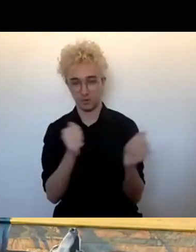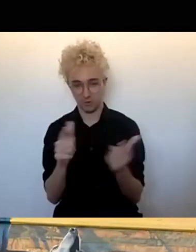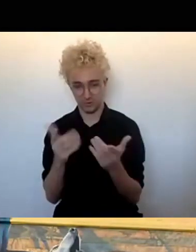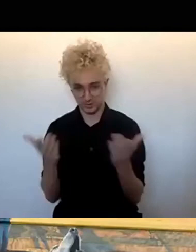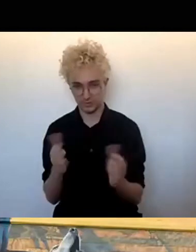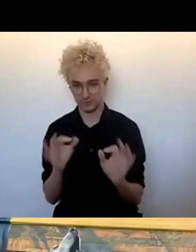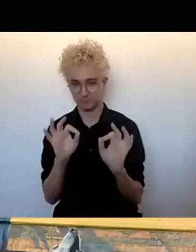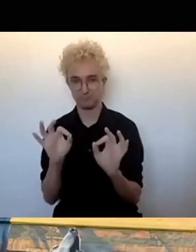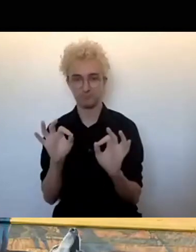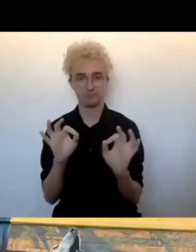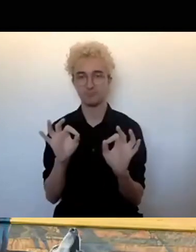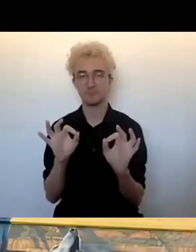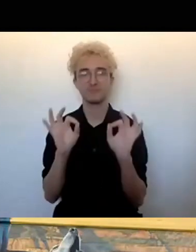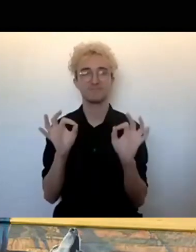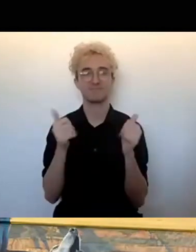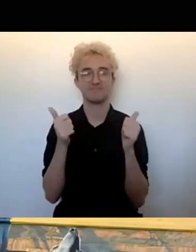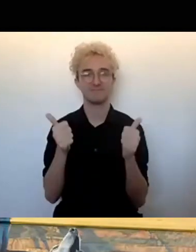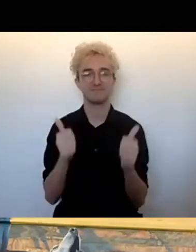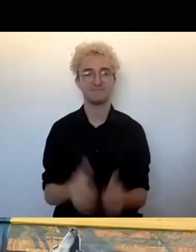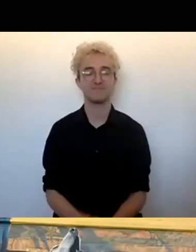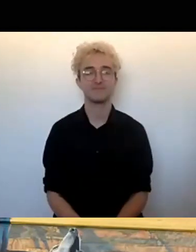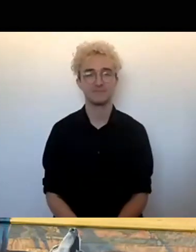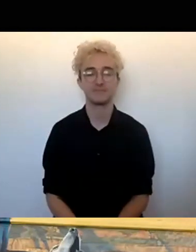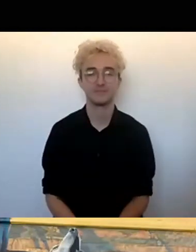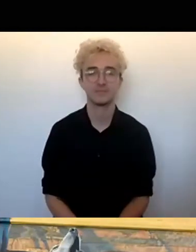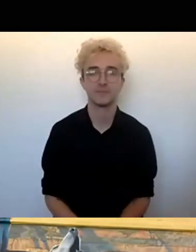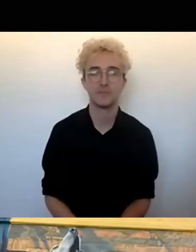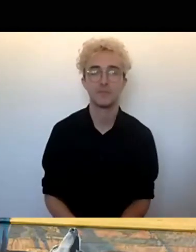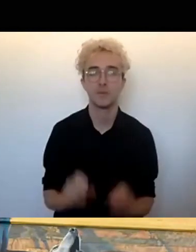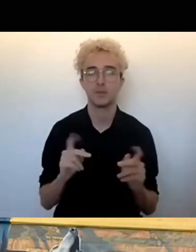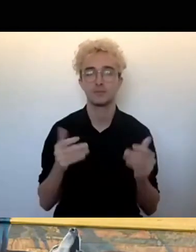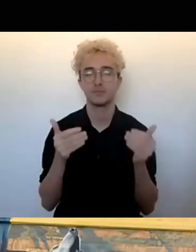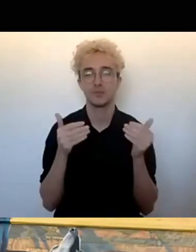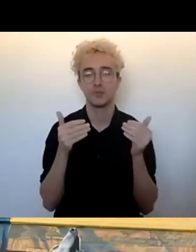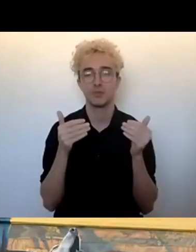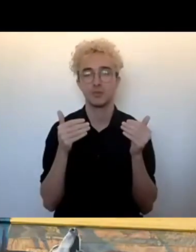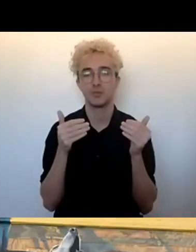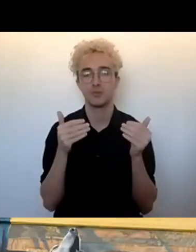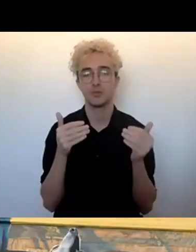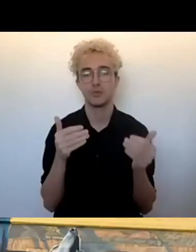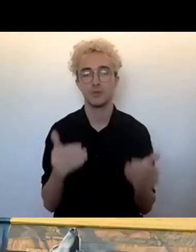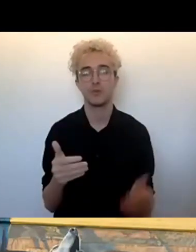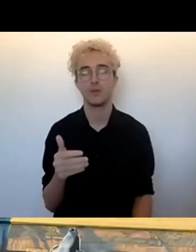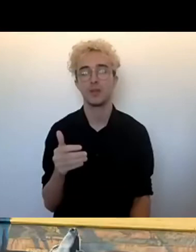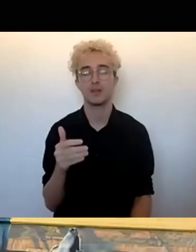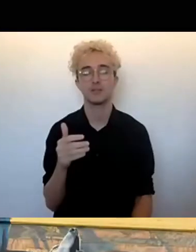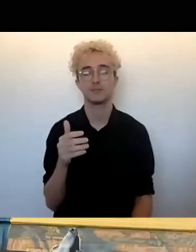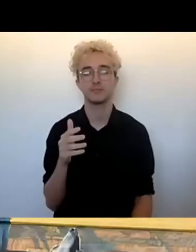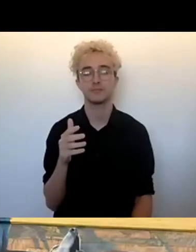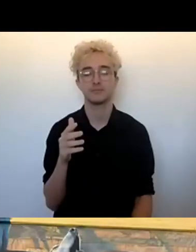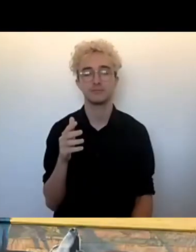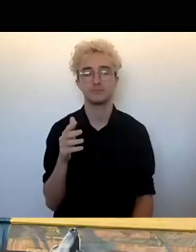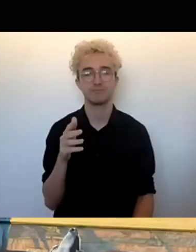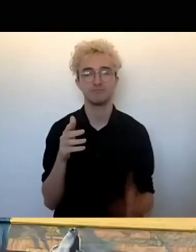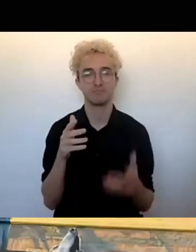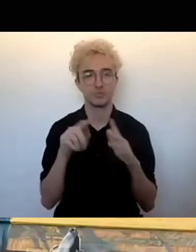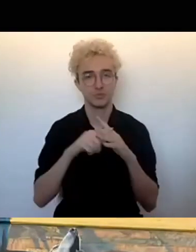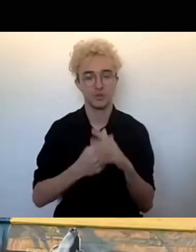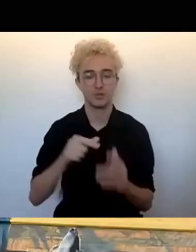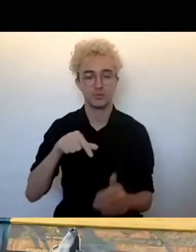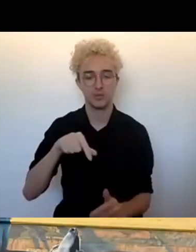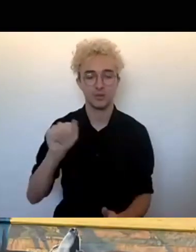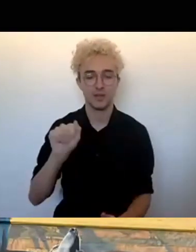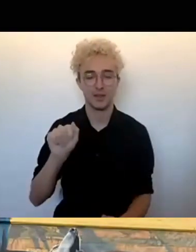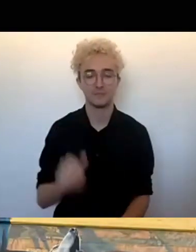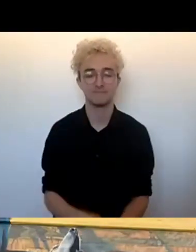Greta, there. Okay, we've got our panel, and we'll go ahead and hide all the non-video participants and get into some Q&A.